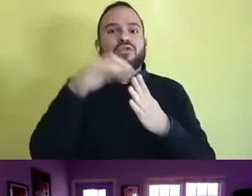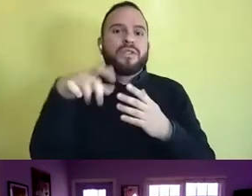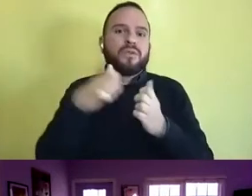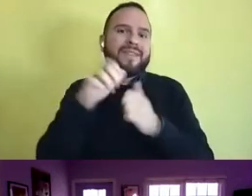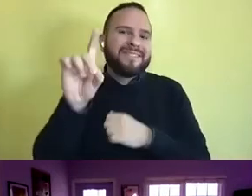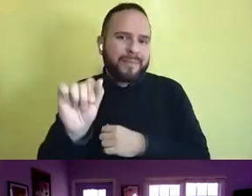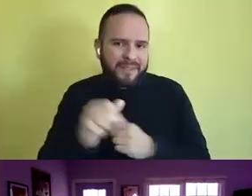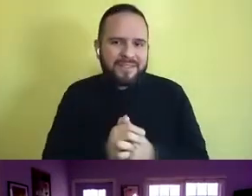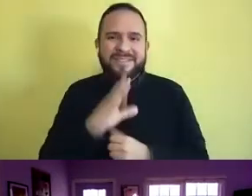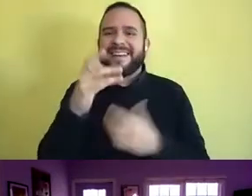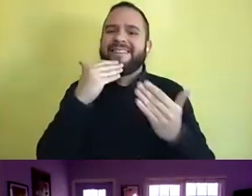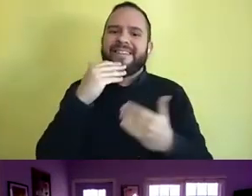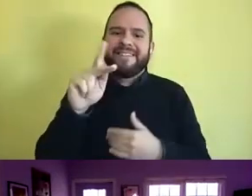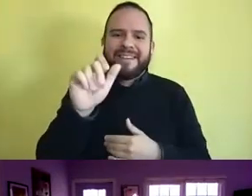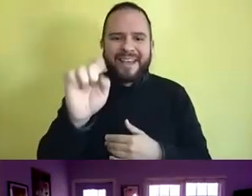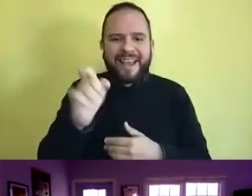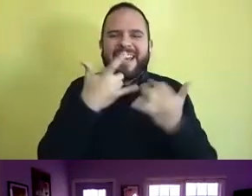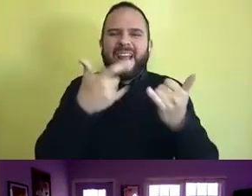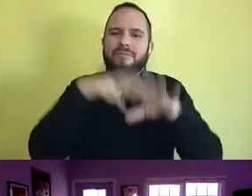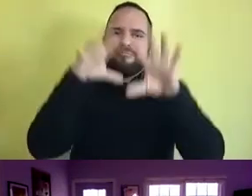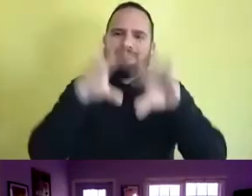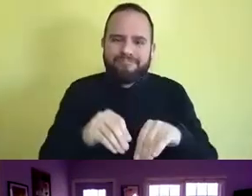And thank you, Kate. I am turning off my video.